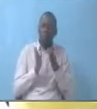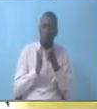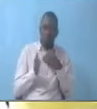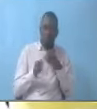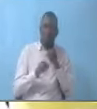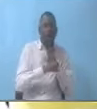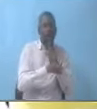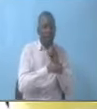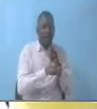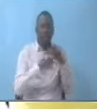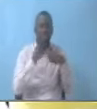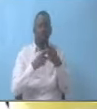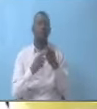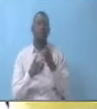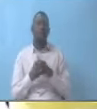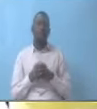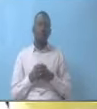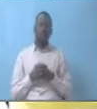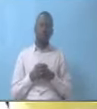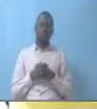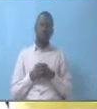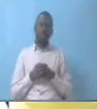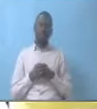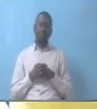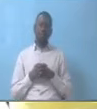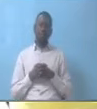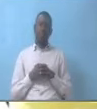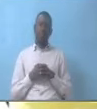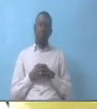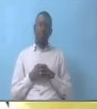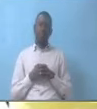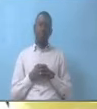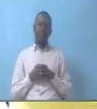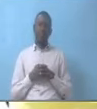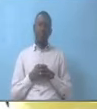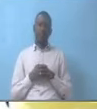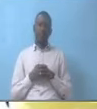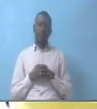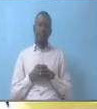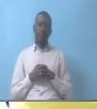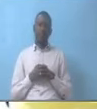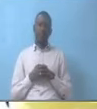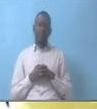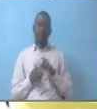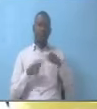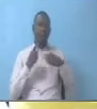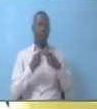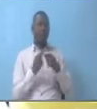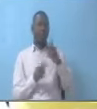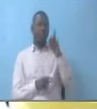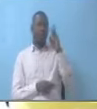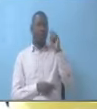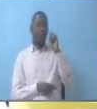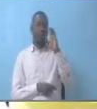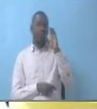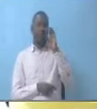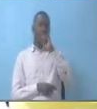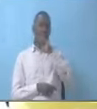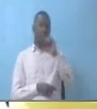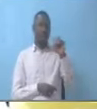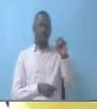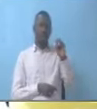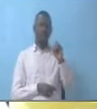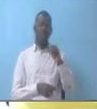xamné ni teunk na na lu jëm ci walu yokku te ak jëm kanami rew. The decrees can perhaps be examined in the context of the trying challenges the nation